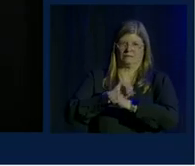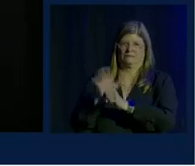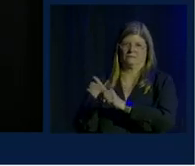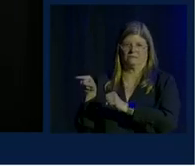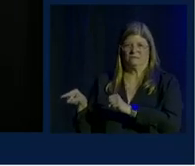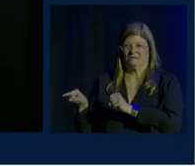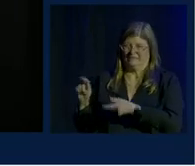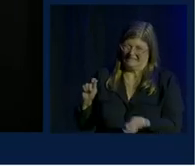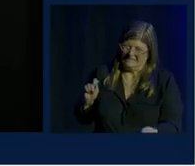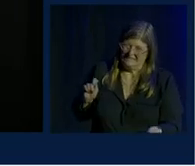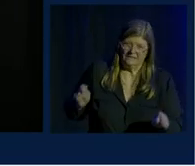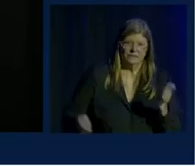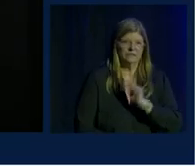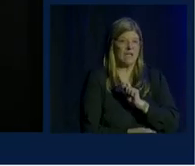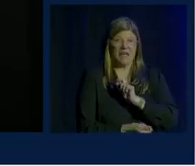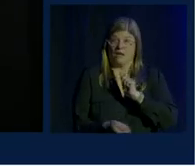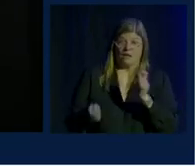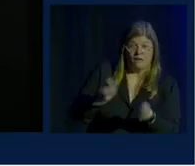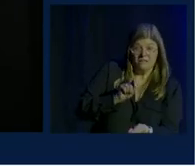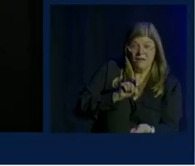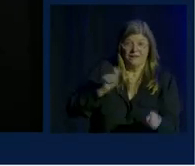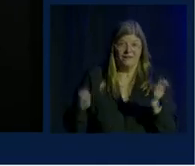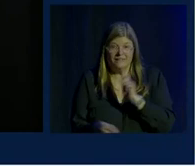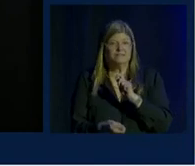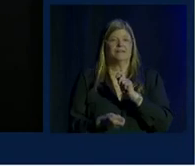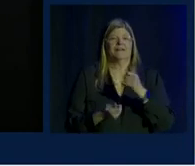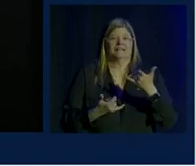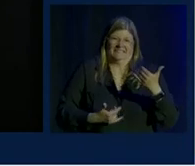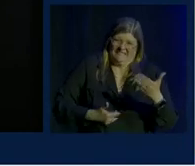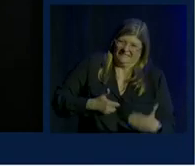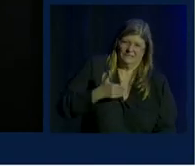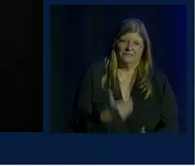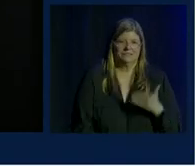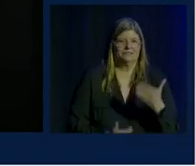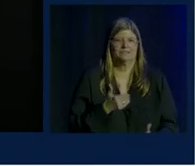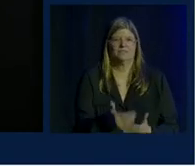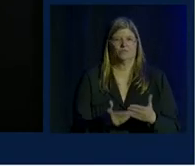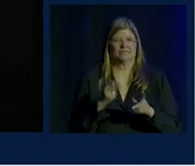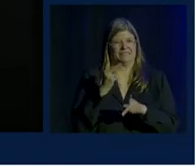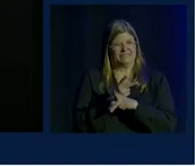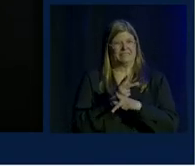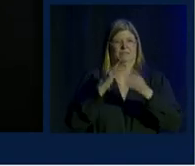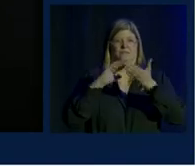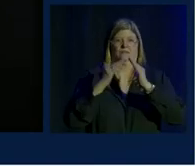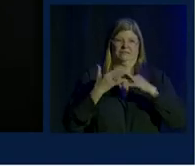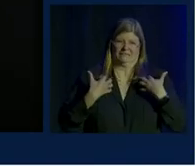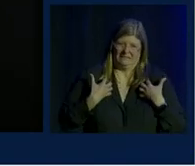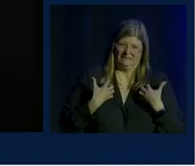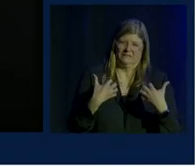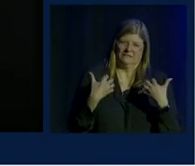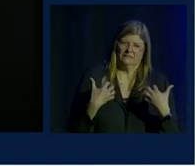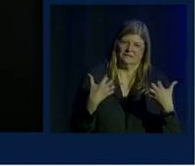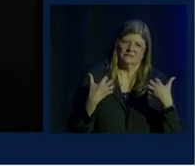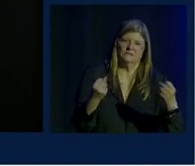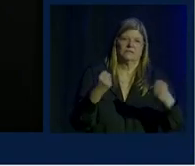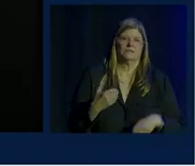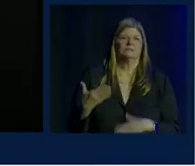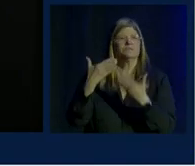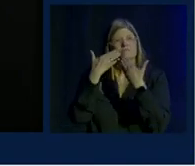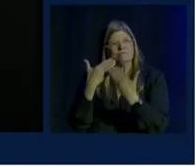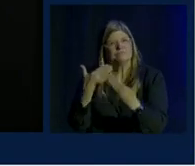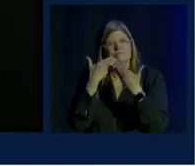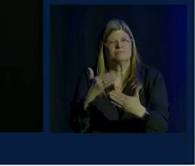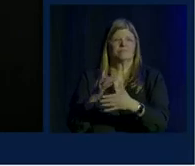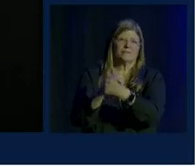above and beyond to keep our community healthy. So thank you, congratulations, and remember, as Mayor Bowser says, we're all in